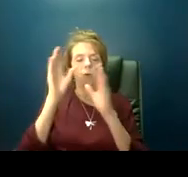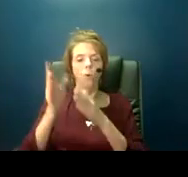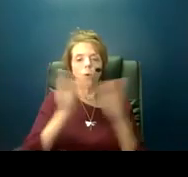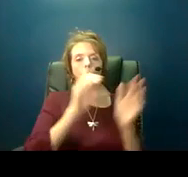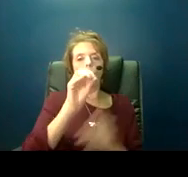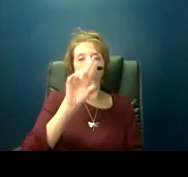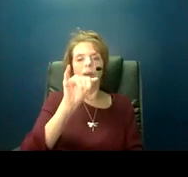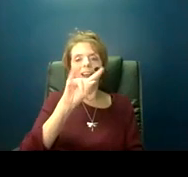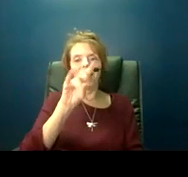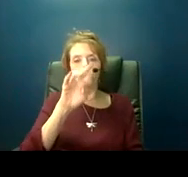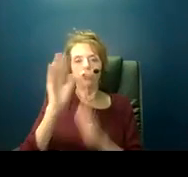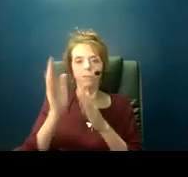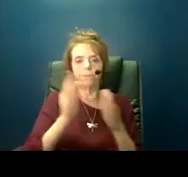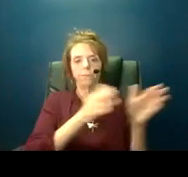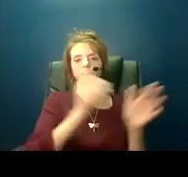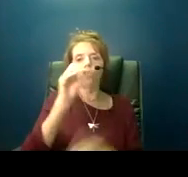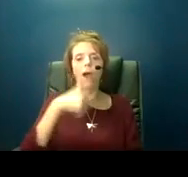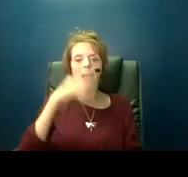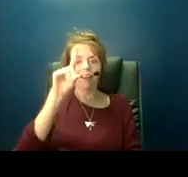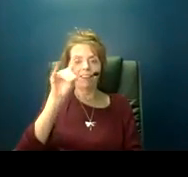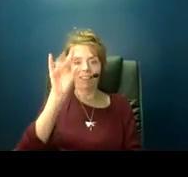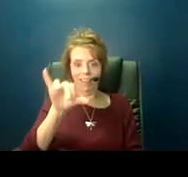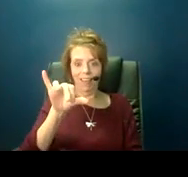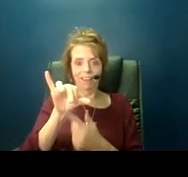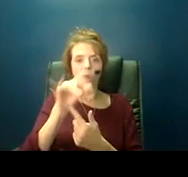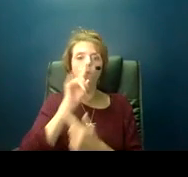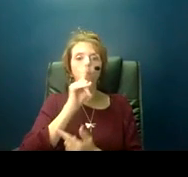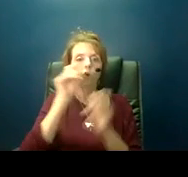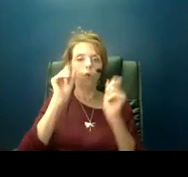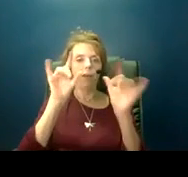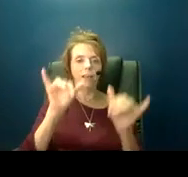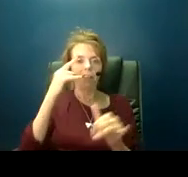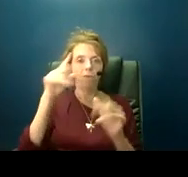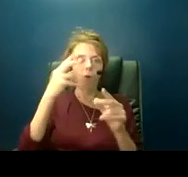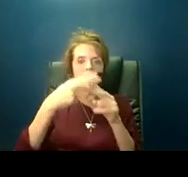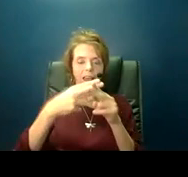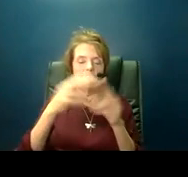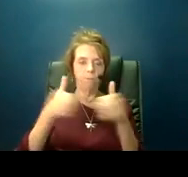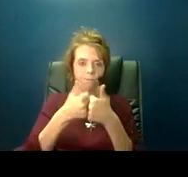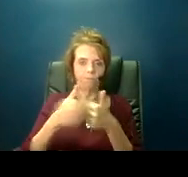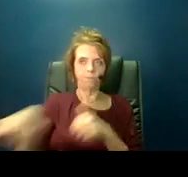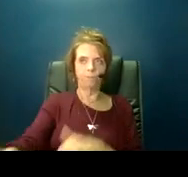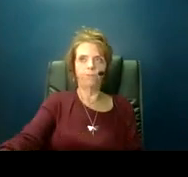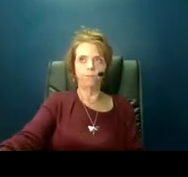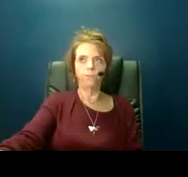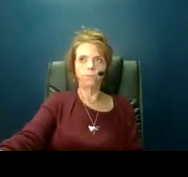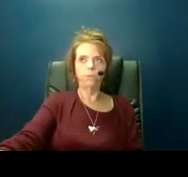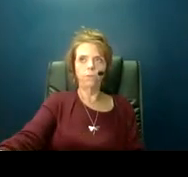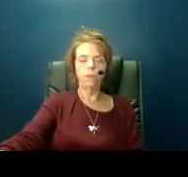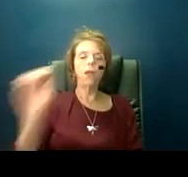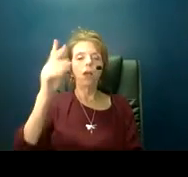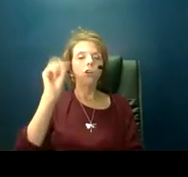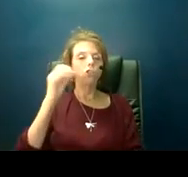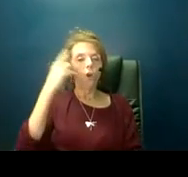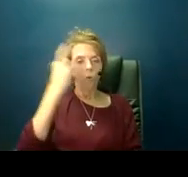organizer. So I did that just real quickly for the name game. So kind of the read